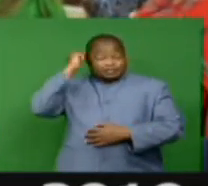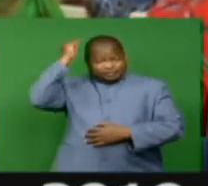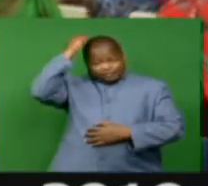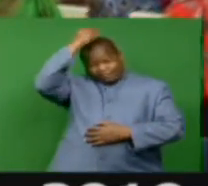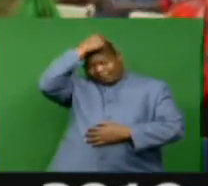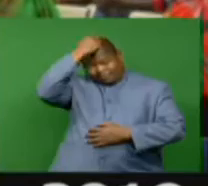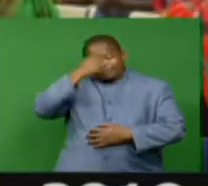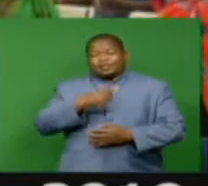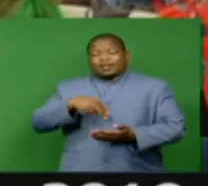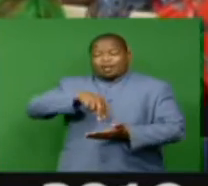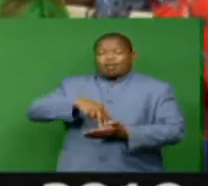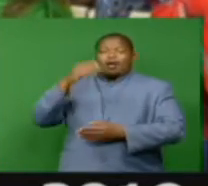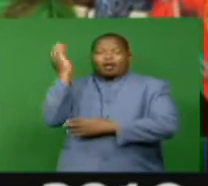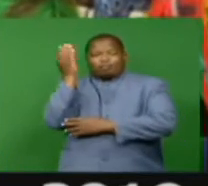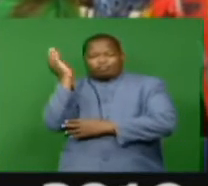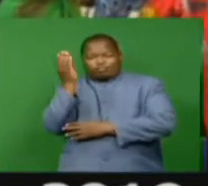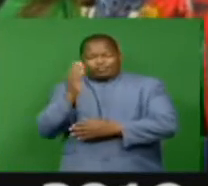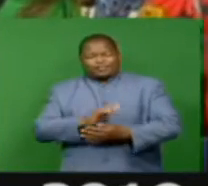bayethe wena phakathi.